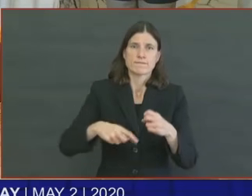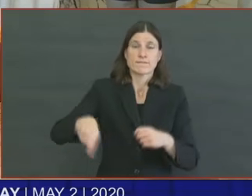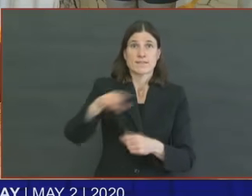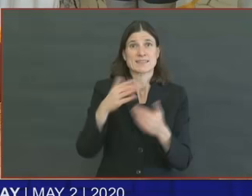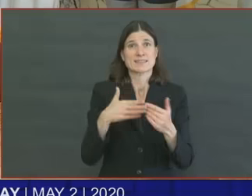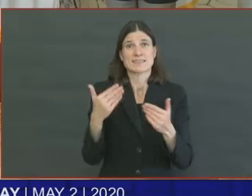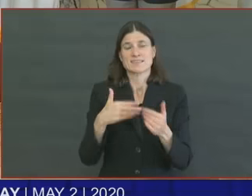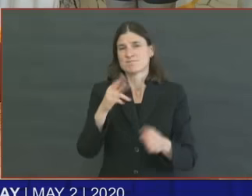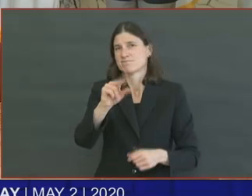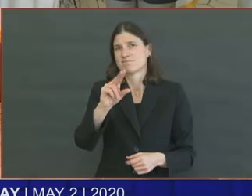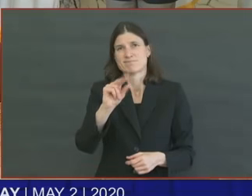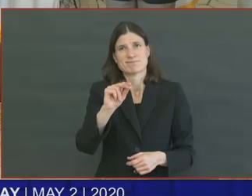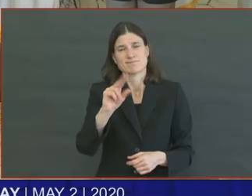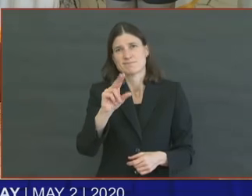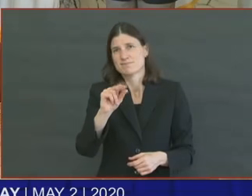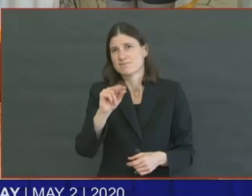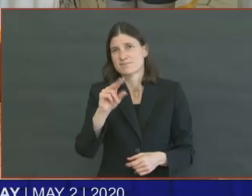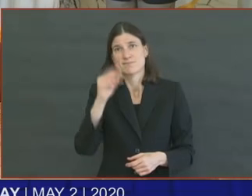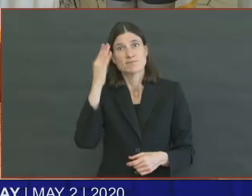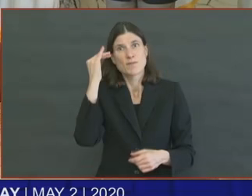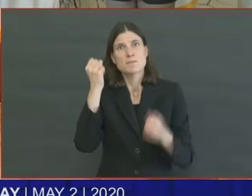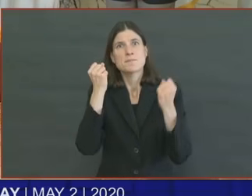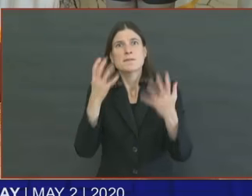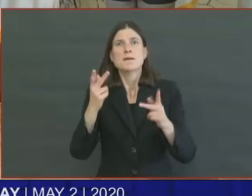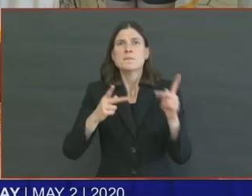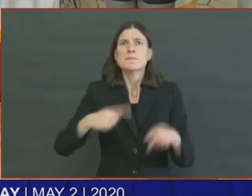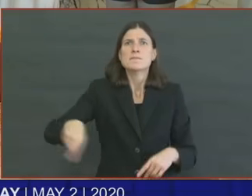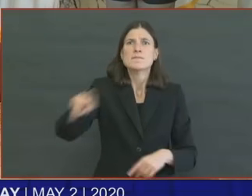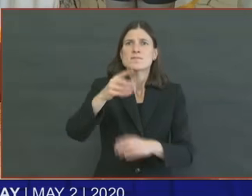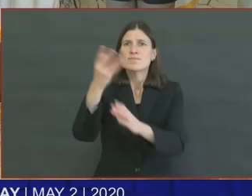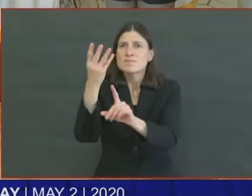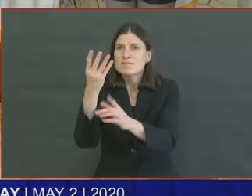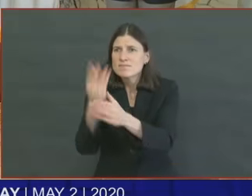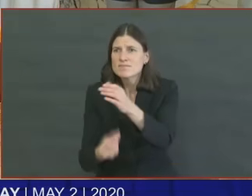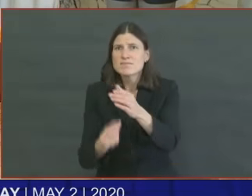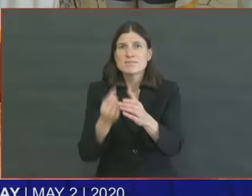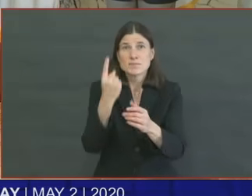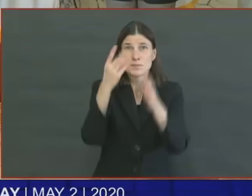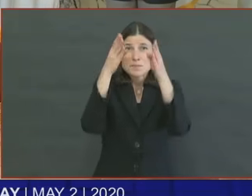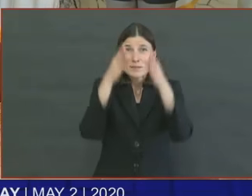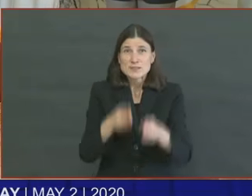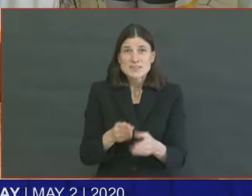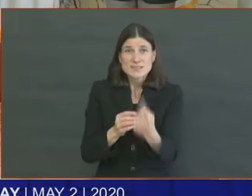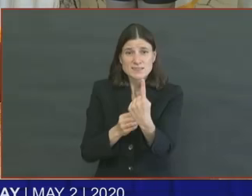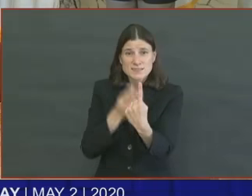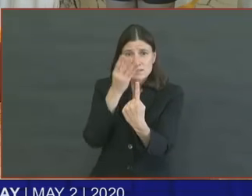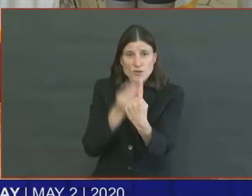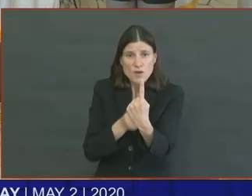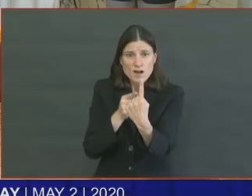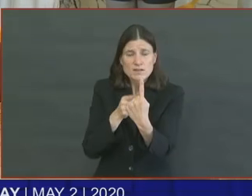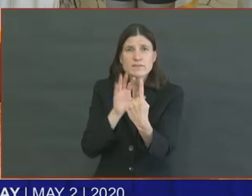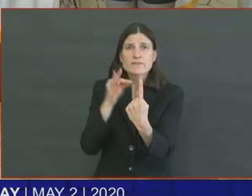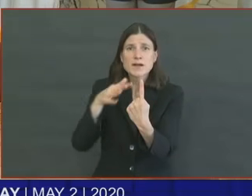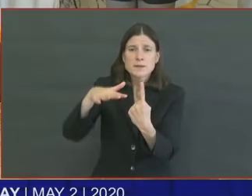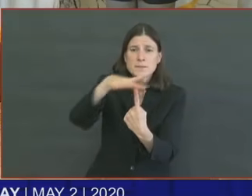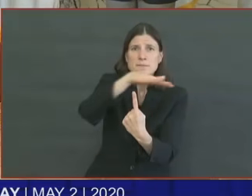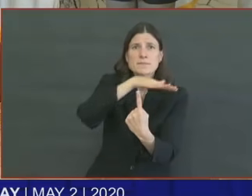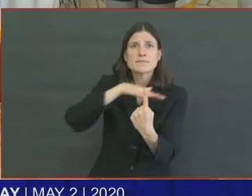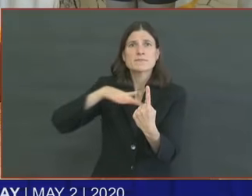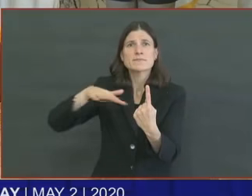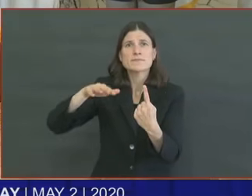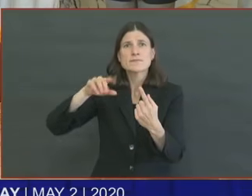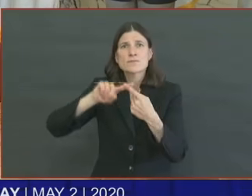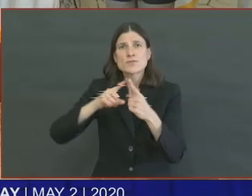unfortunate fatalities we have, each person matters, each family is impacted. And for those who are in